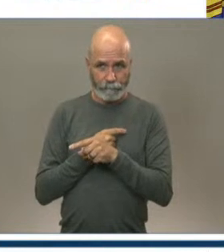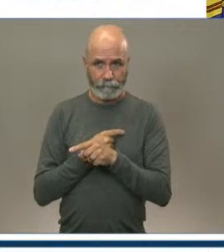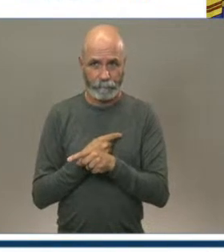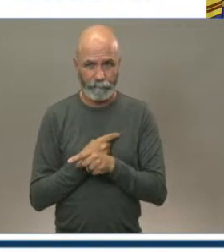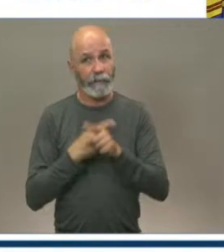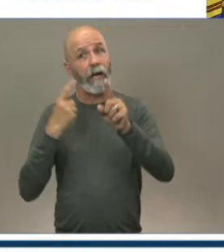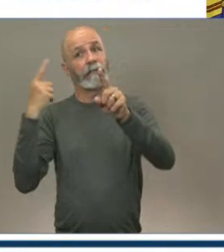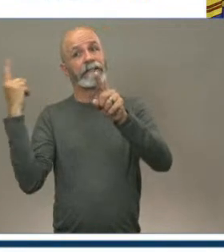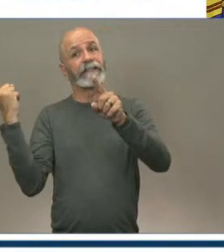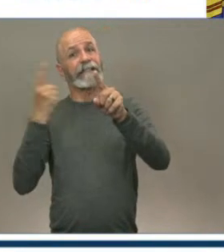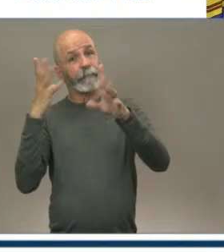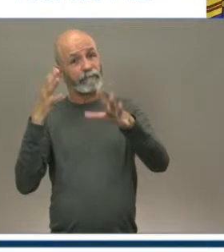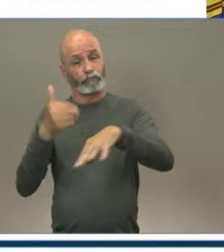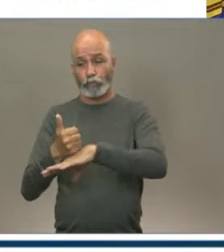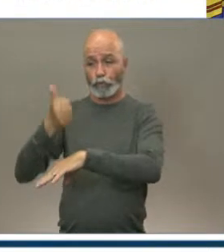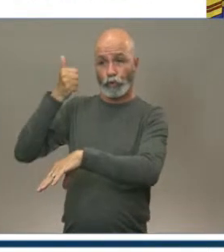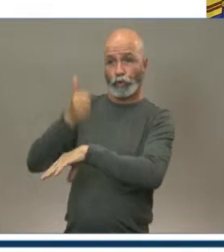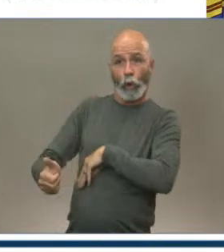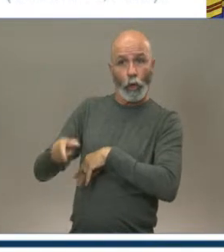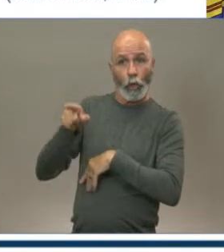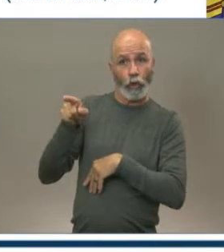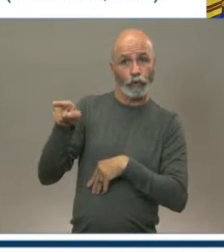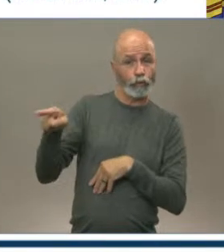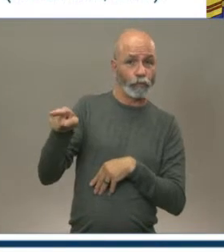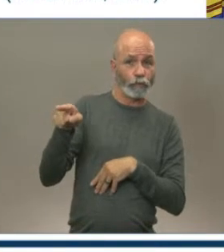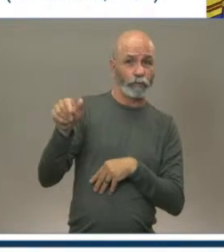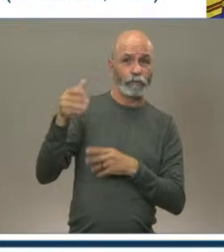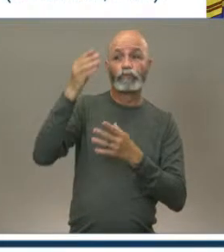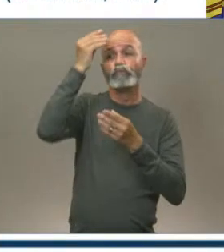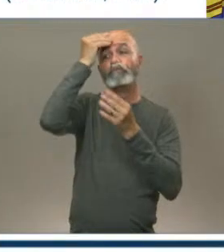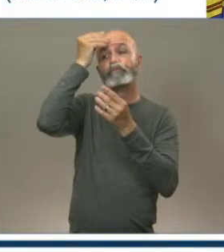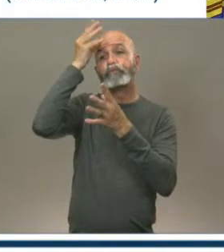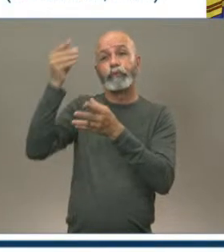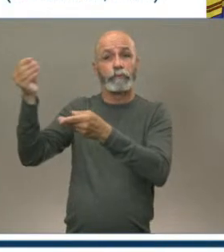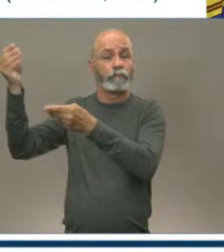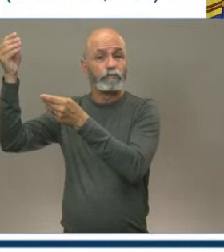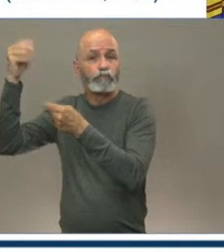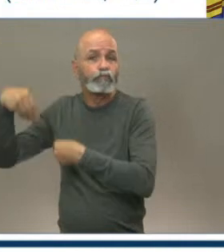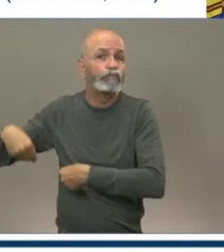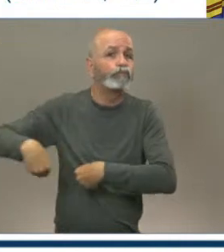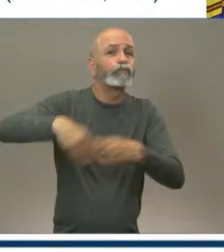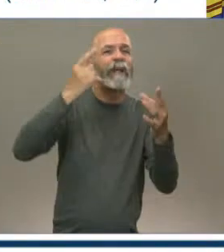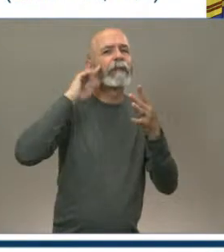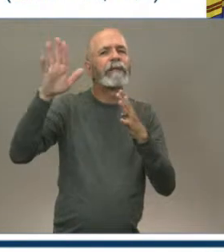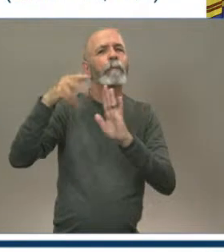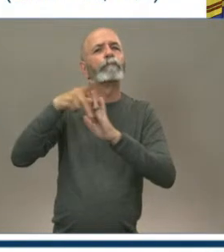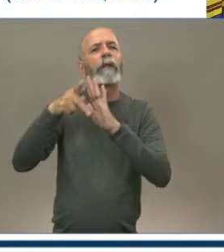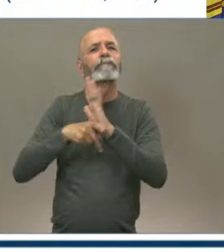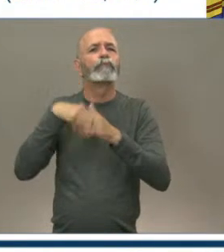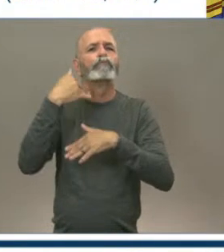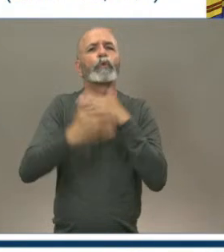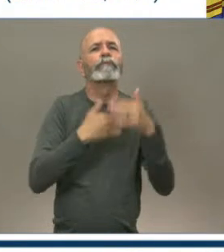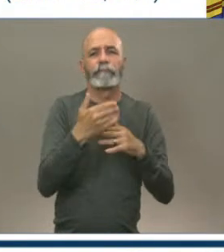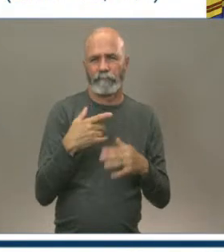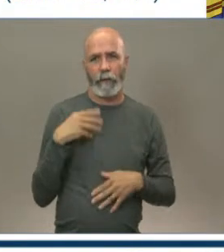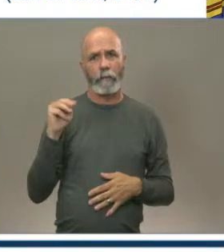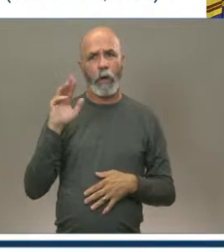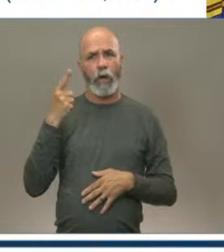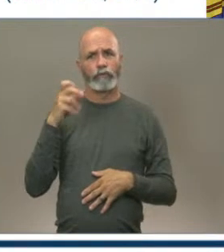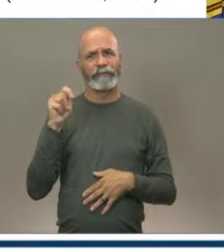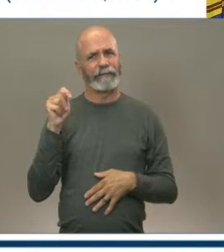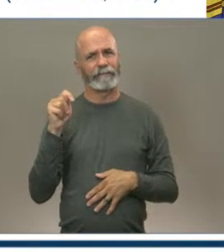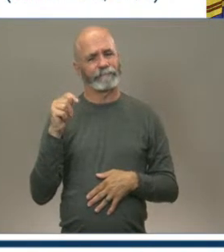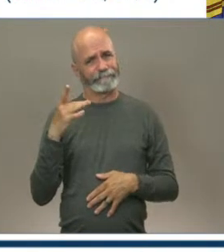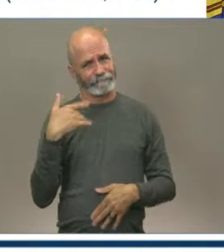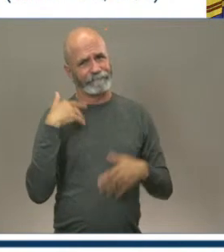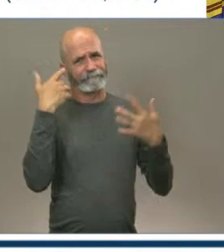member to bring it forward to me or follow the process. Margaret Miller told me that she did, in fact, raise this concern with you months ago after